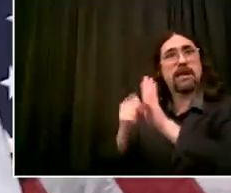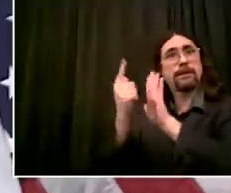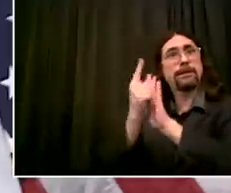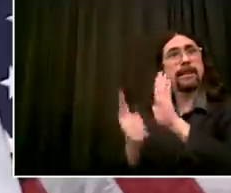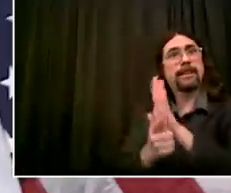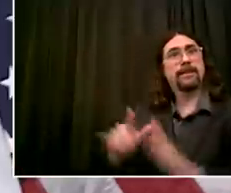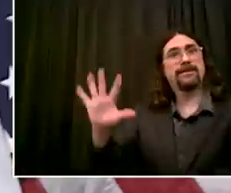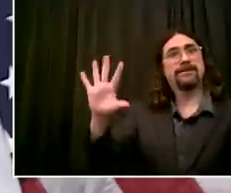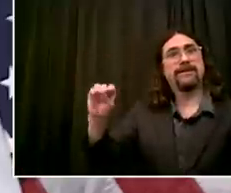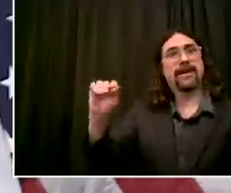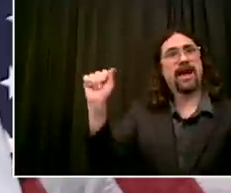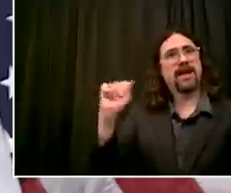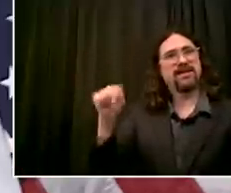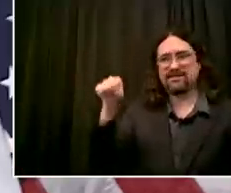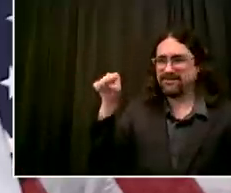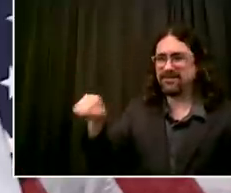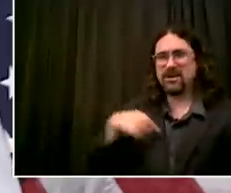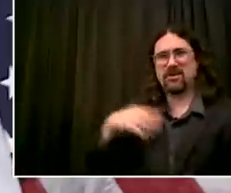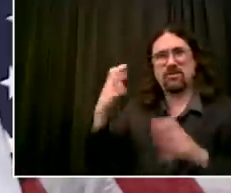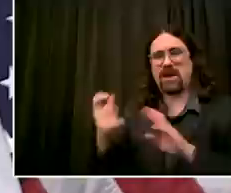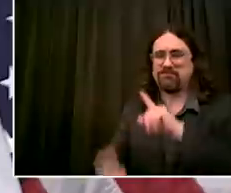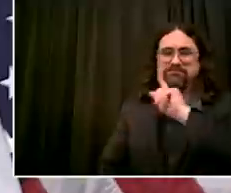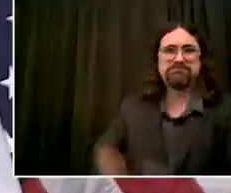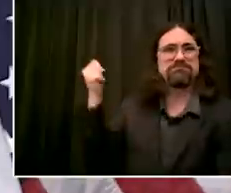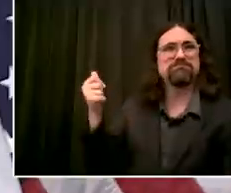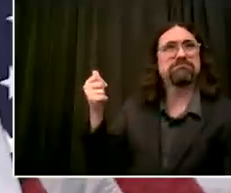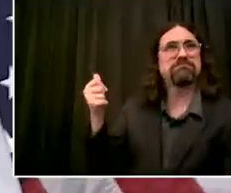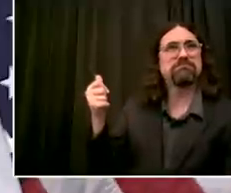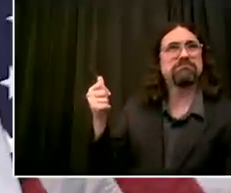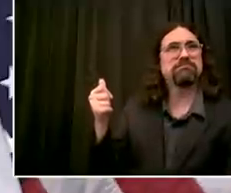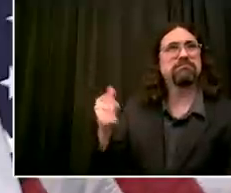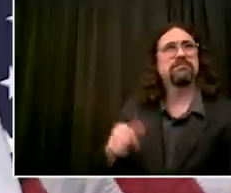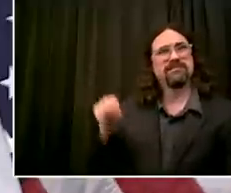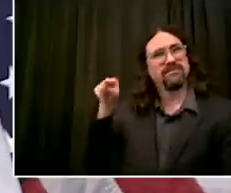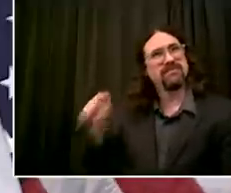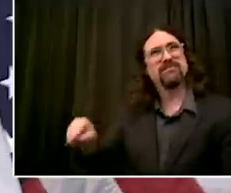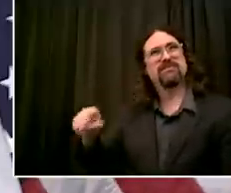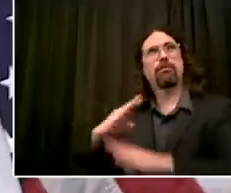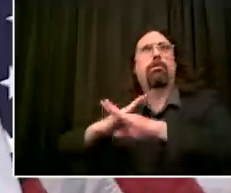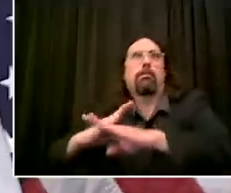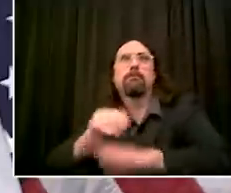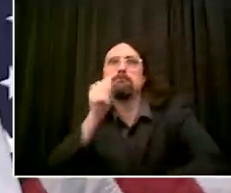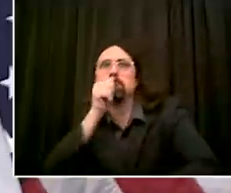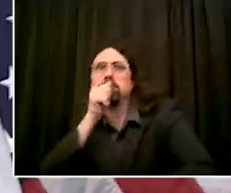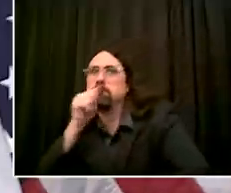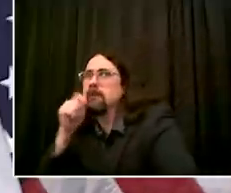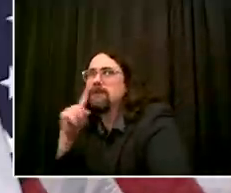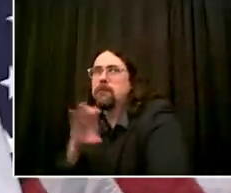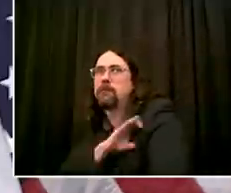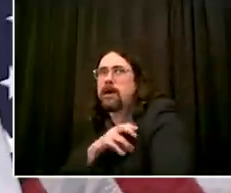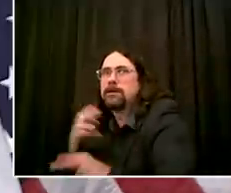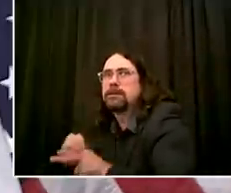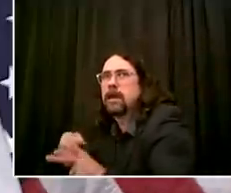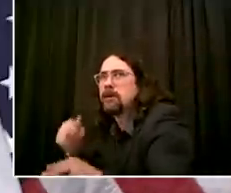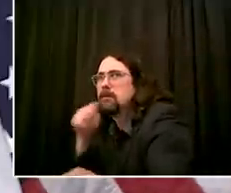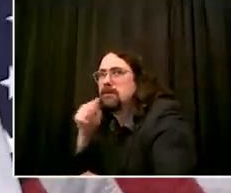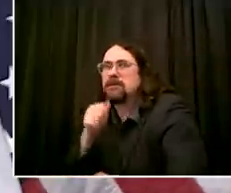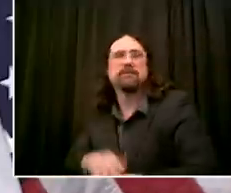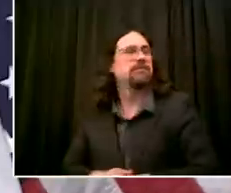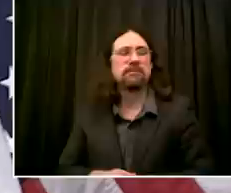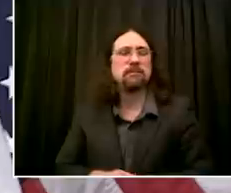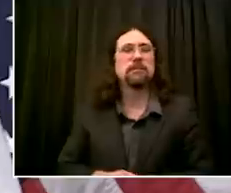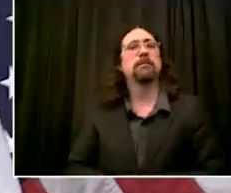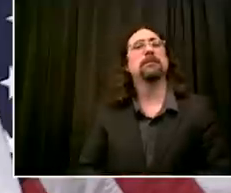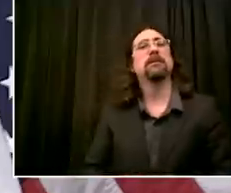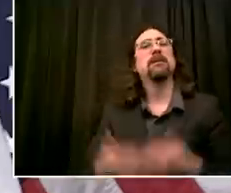see officers who are in the wrong place in the NYPD moved, and I want to see officers who should not be on the police force on the police force. I